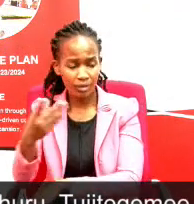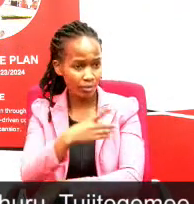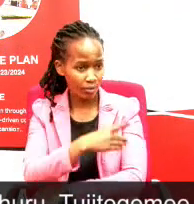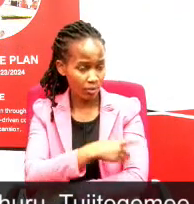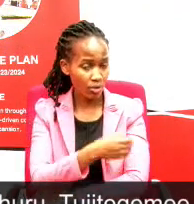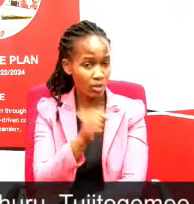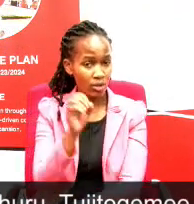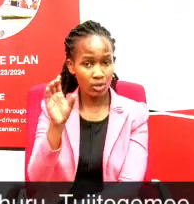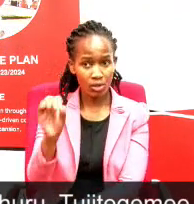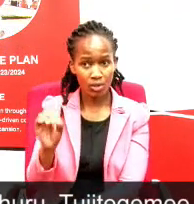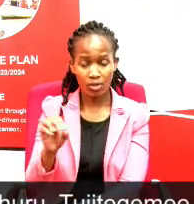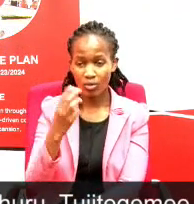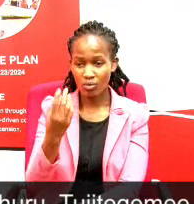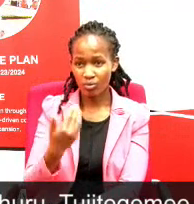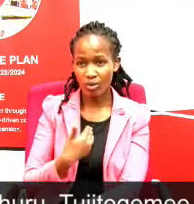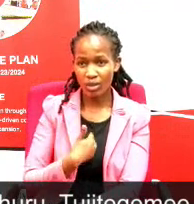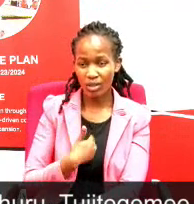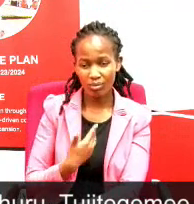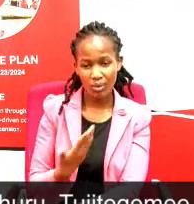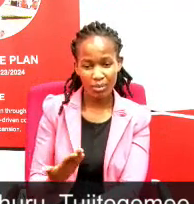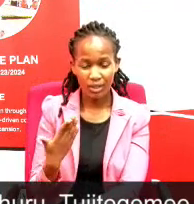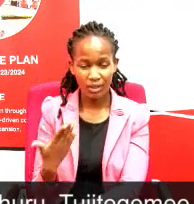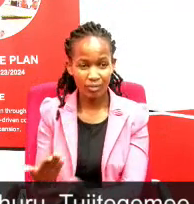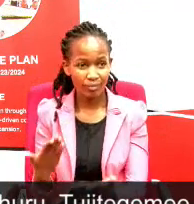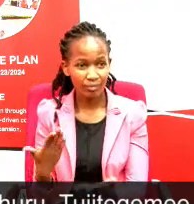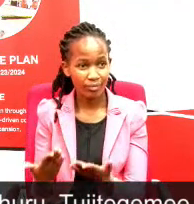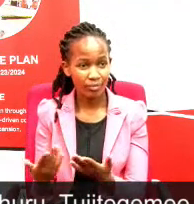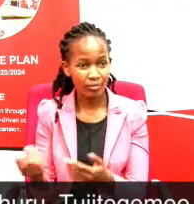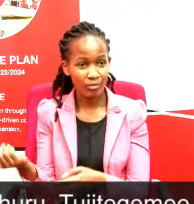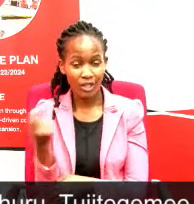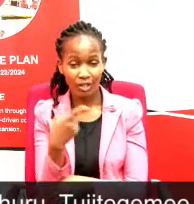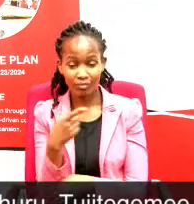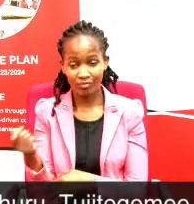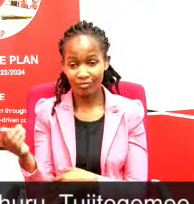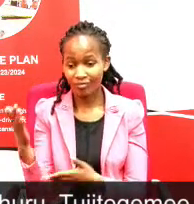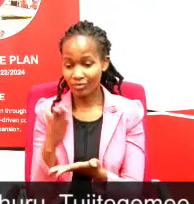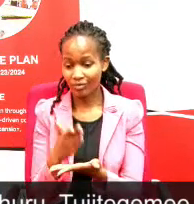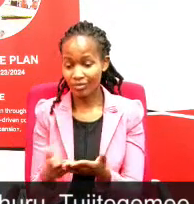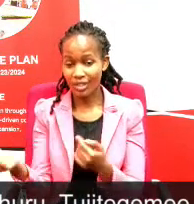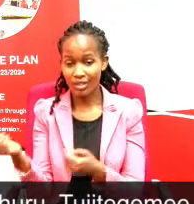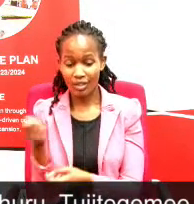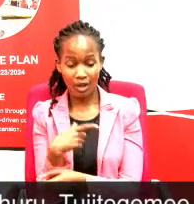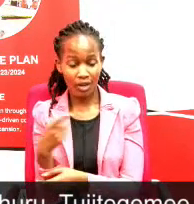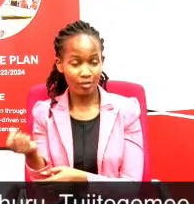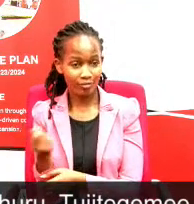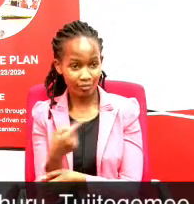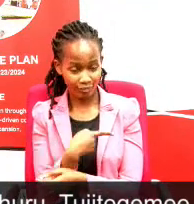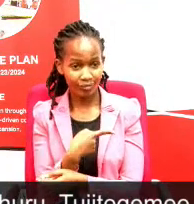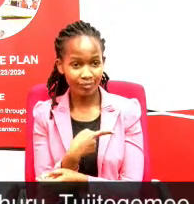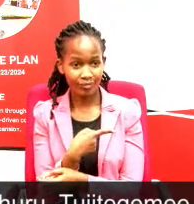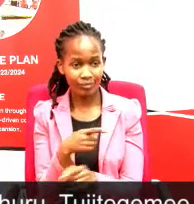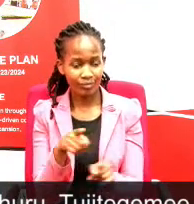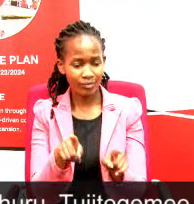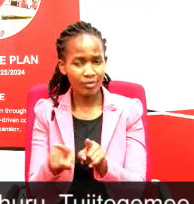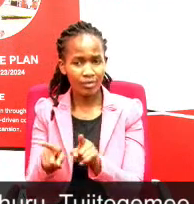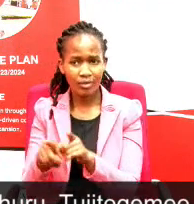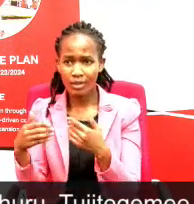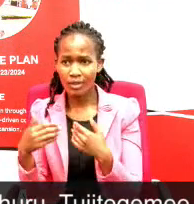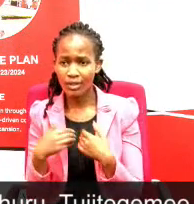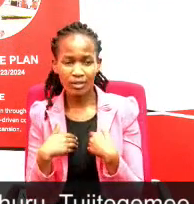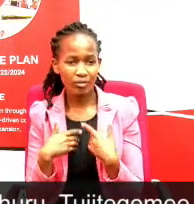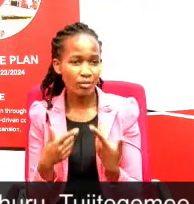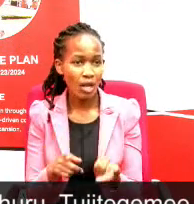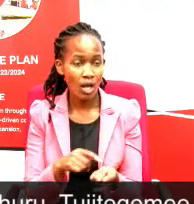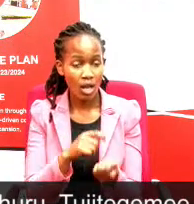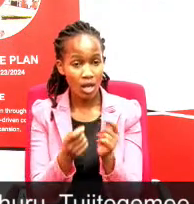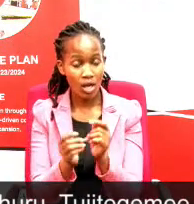and so there's a potential for the monthly rental income, and also the turnover